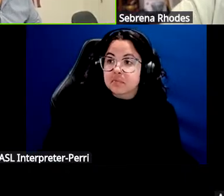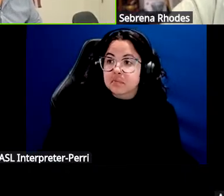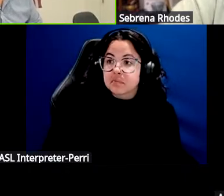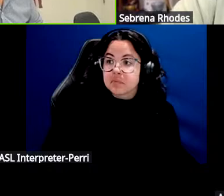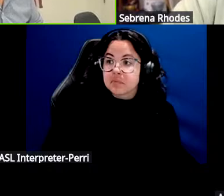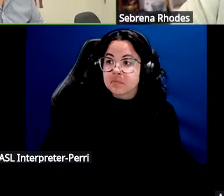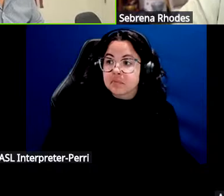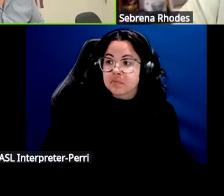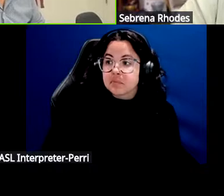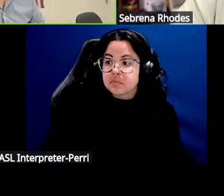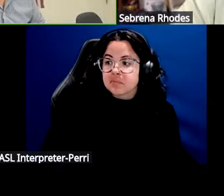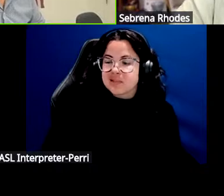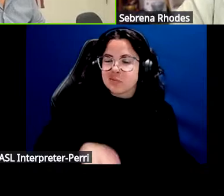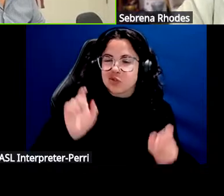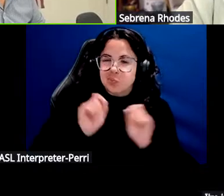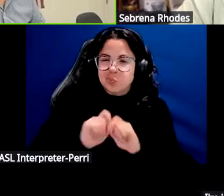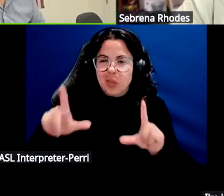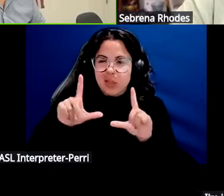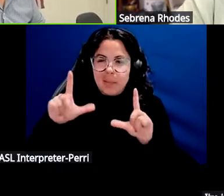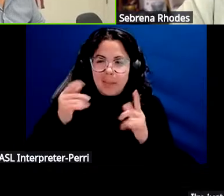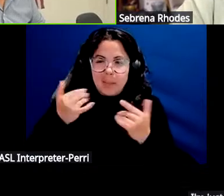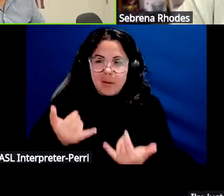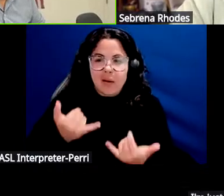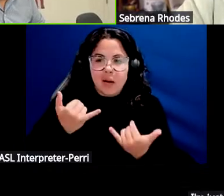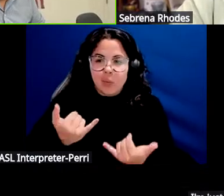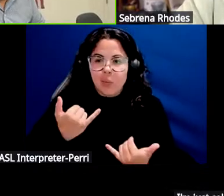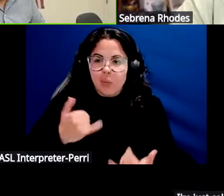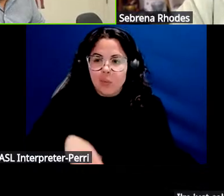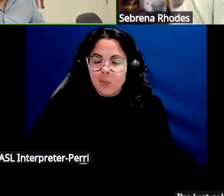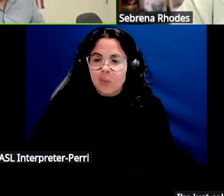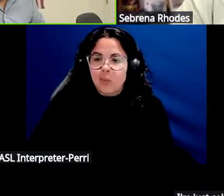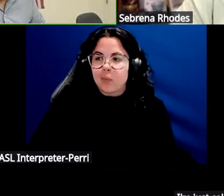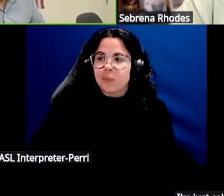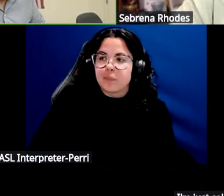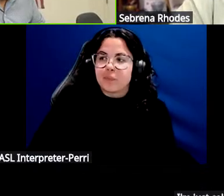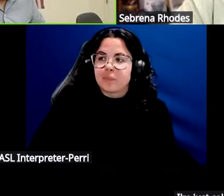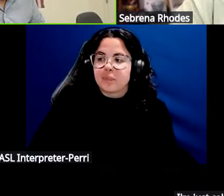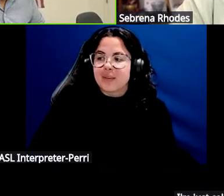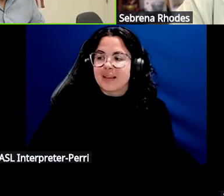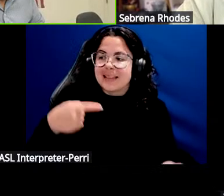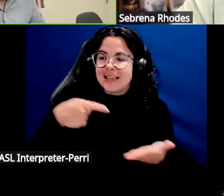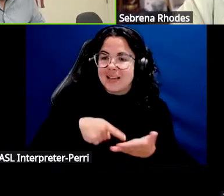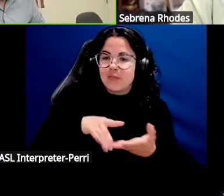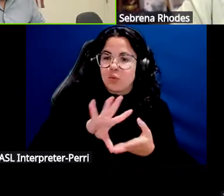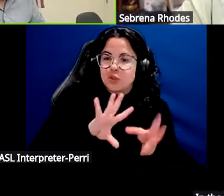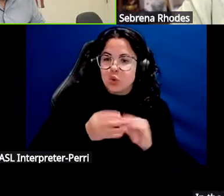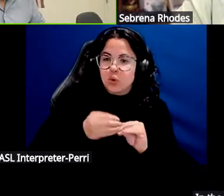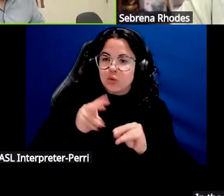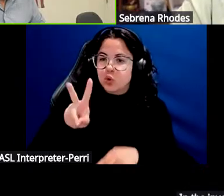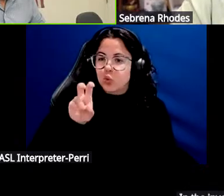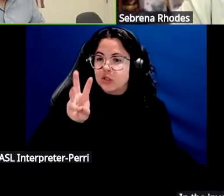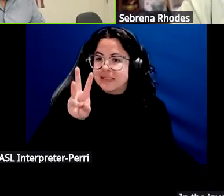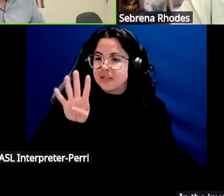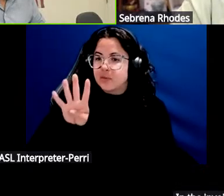I'm just pulling them up now. And the invoice total for $264.